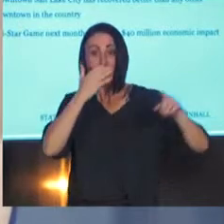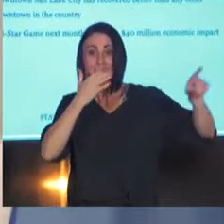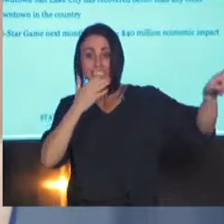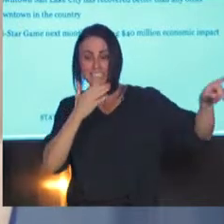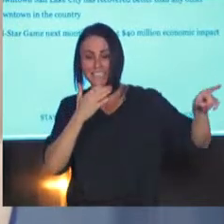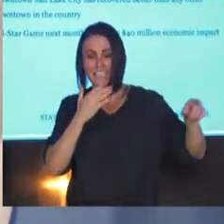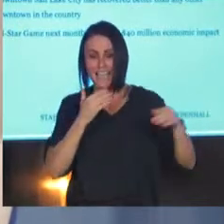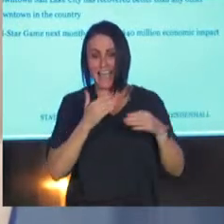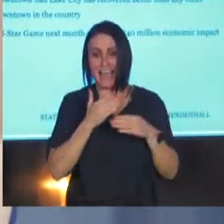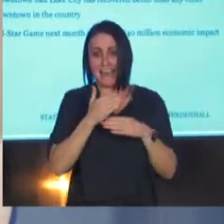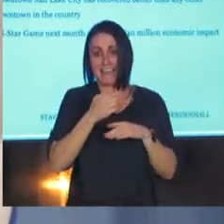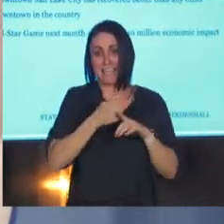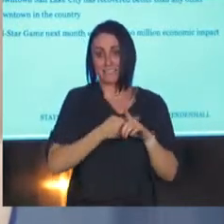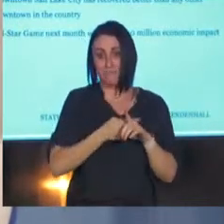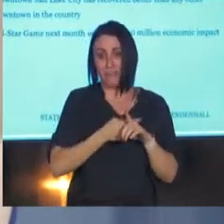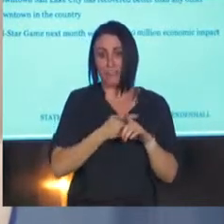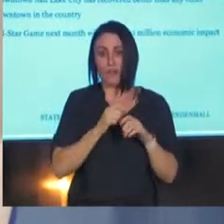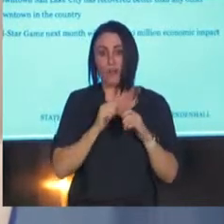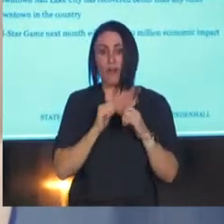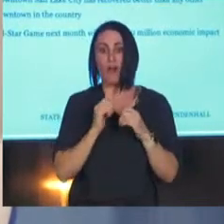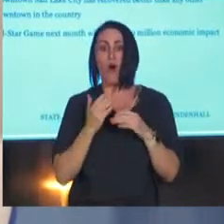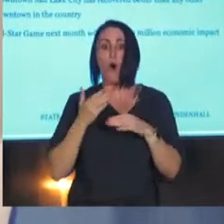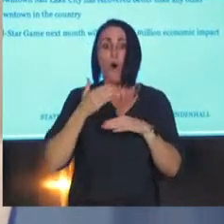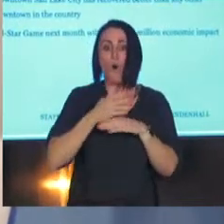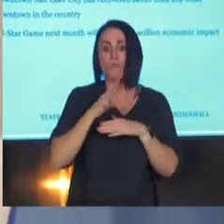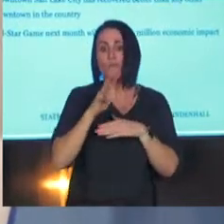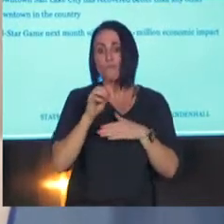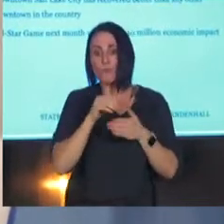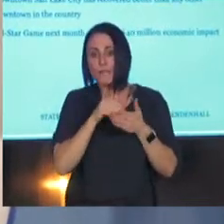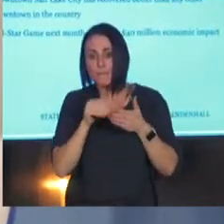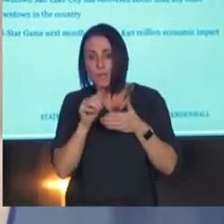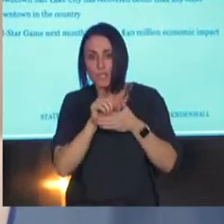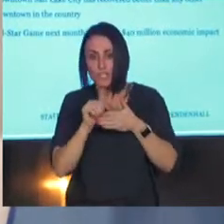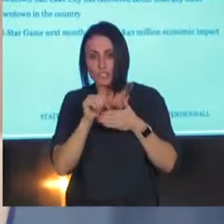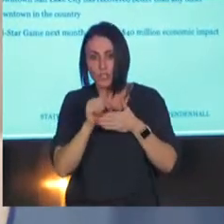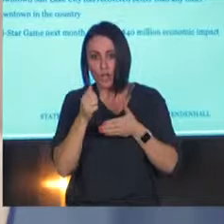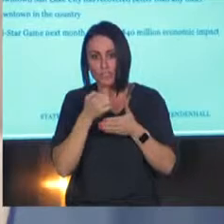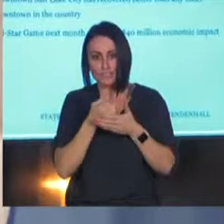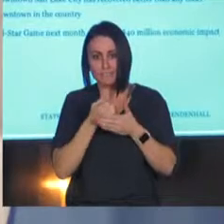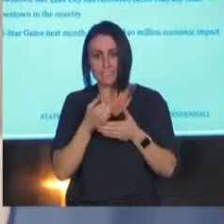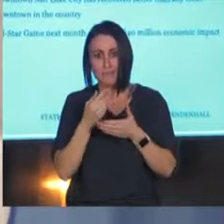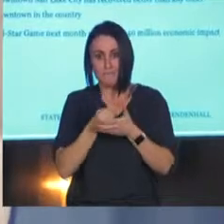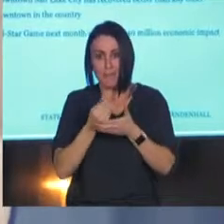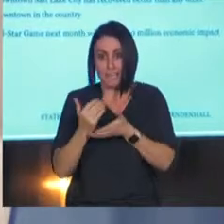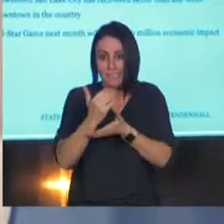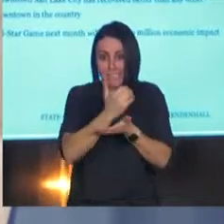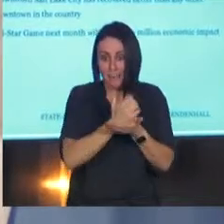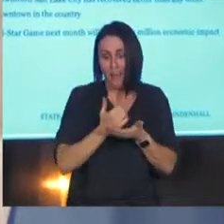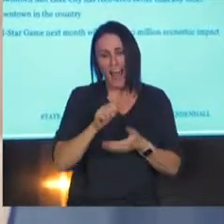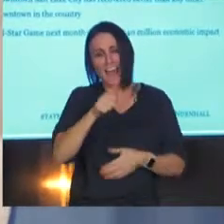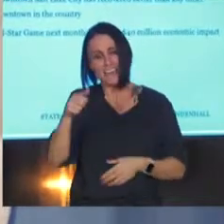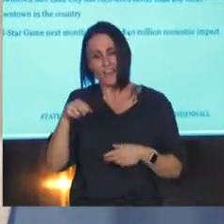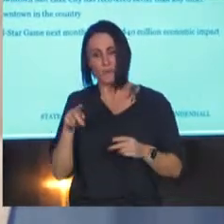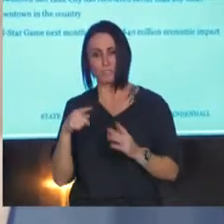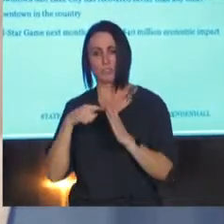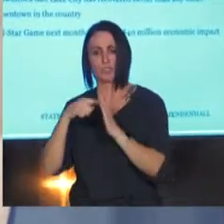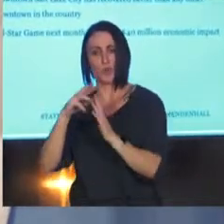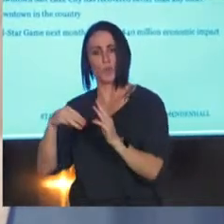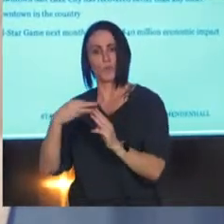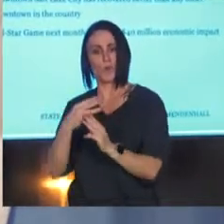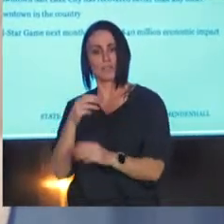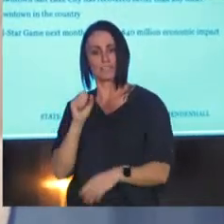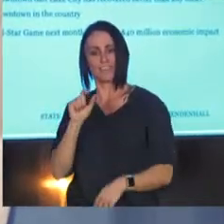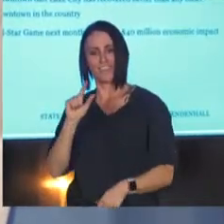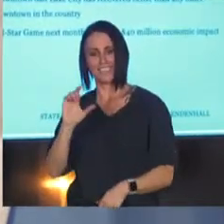month, bringing with them more than $40 million in economic impact and another opportunity to show the world Salt Lake